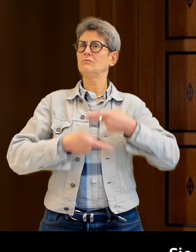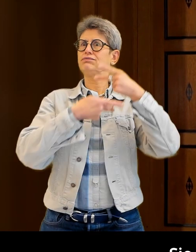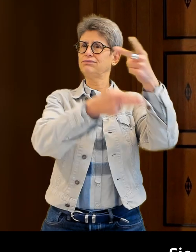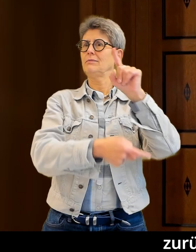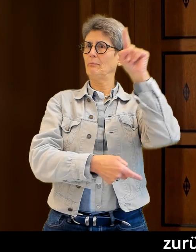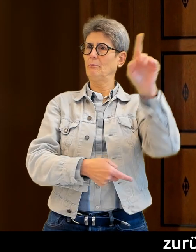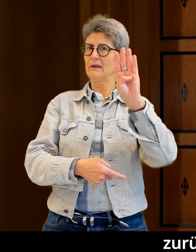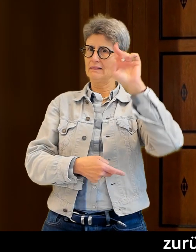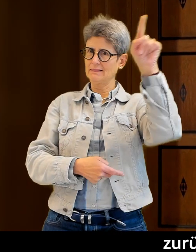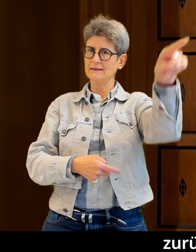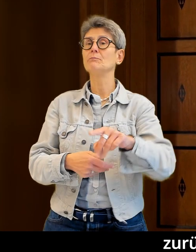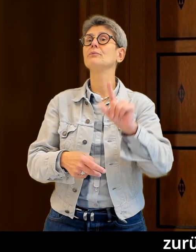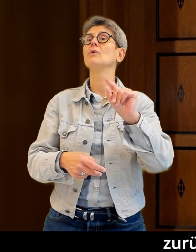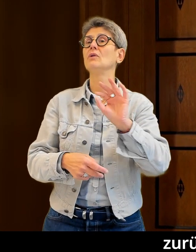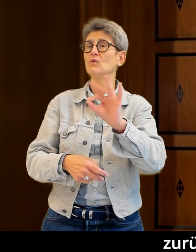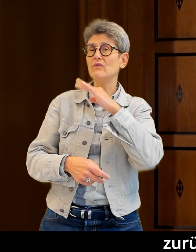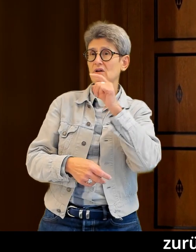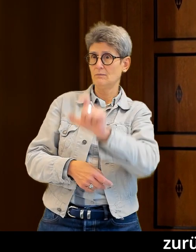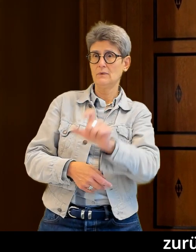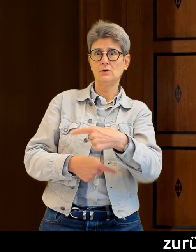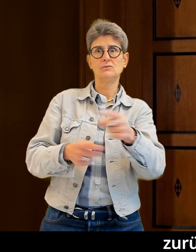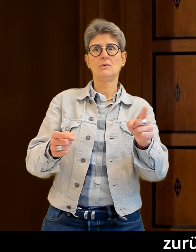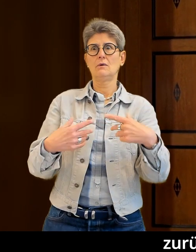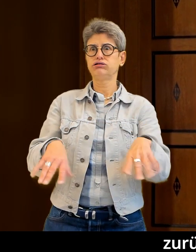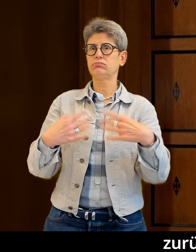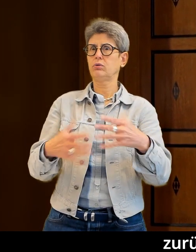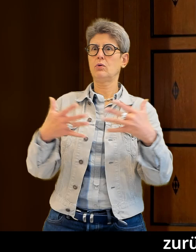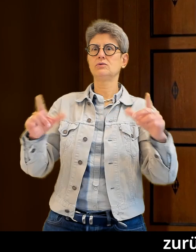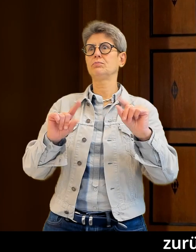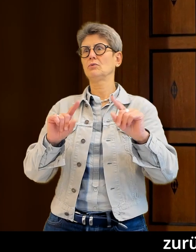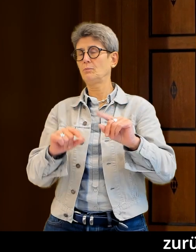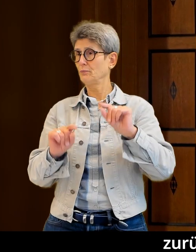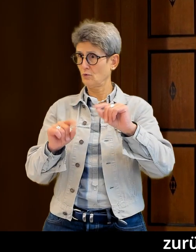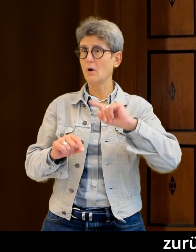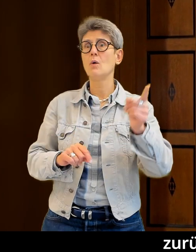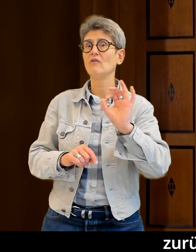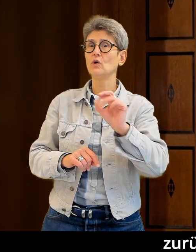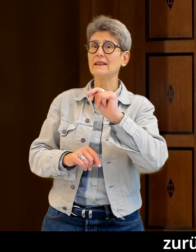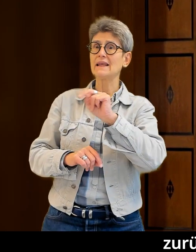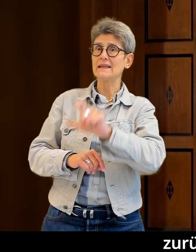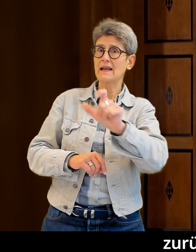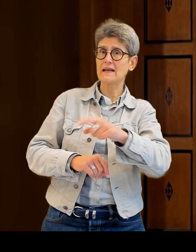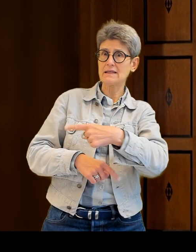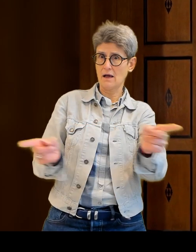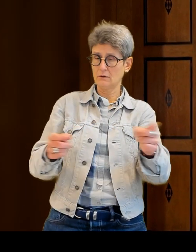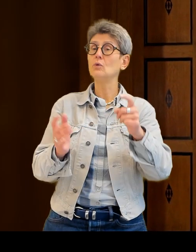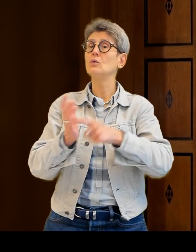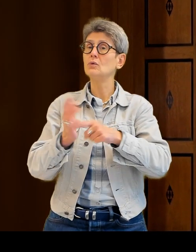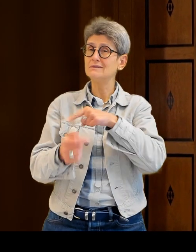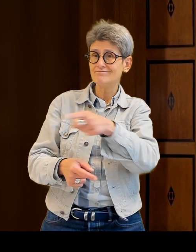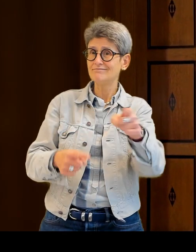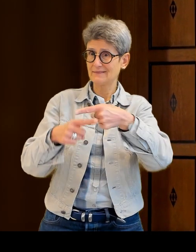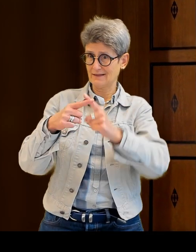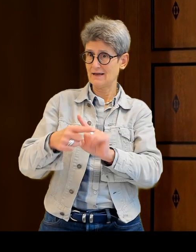objects back to Benin means a lot to these people. It means a lot to Nigerians, because this